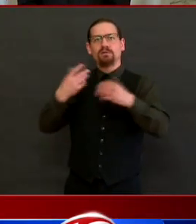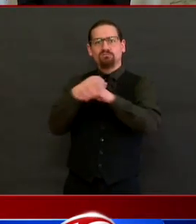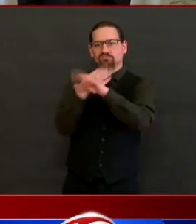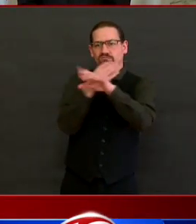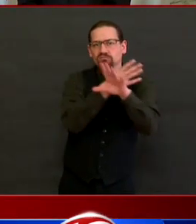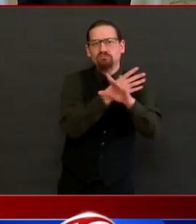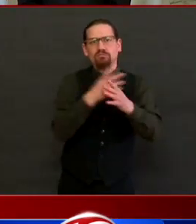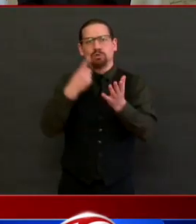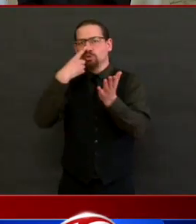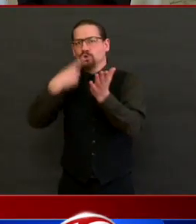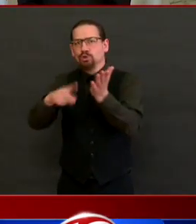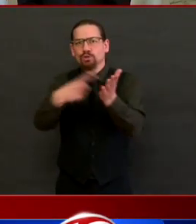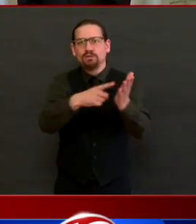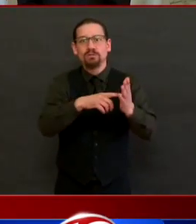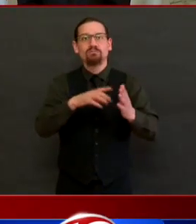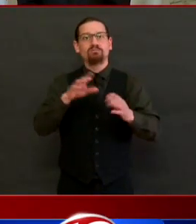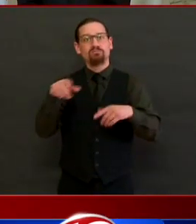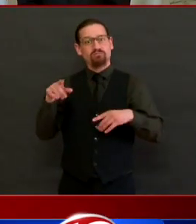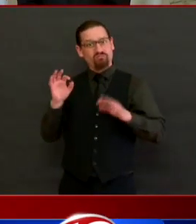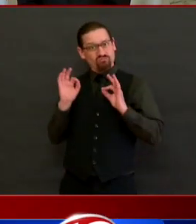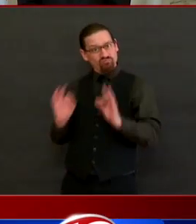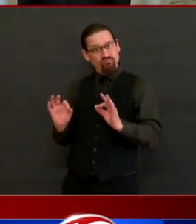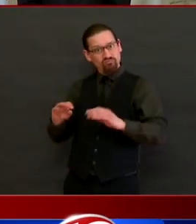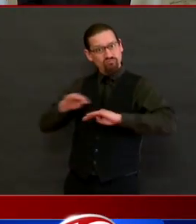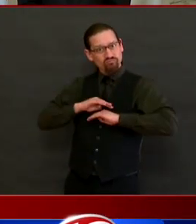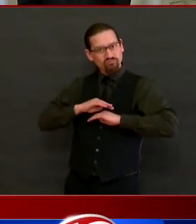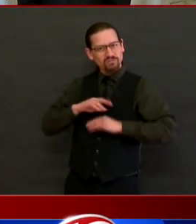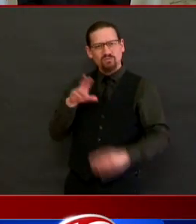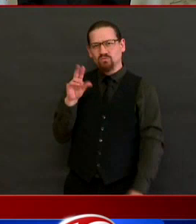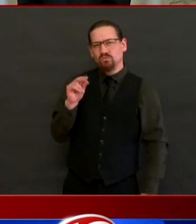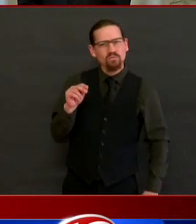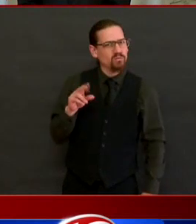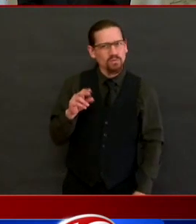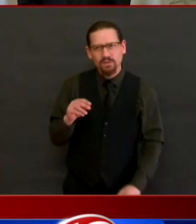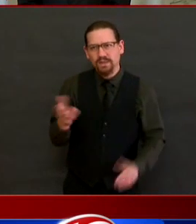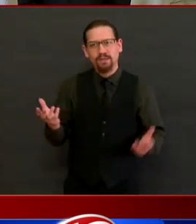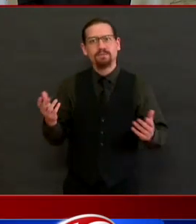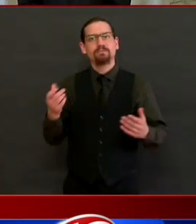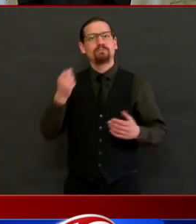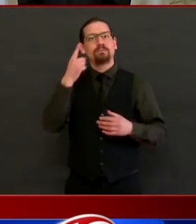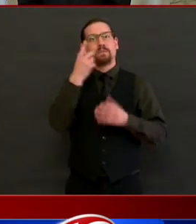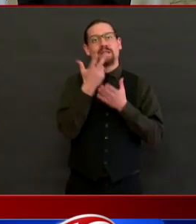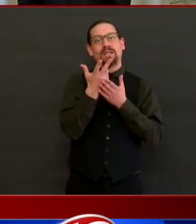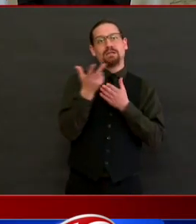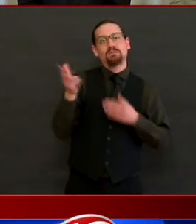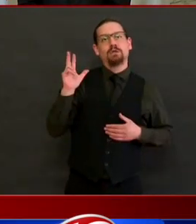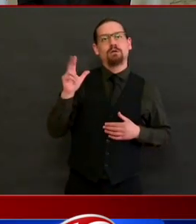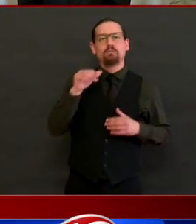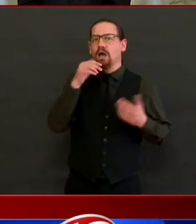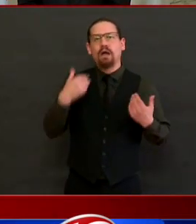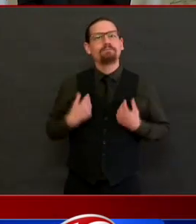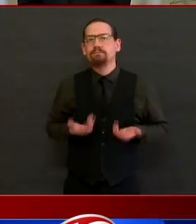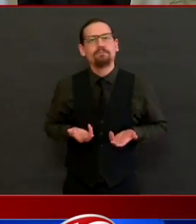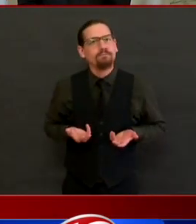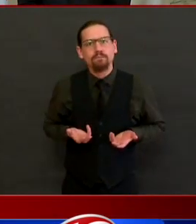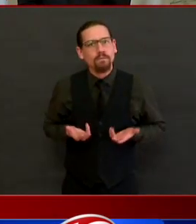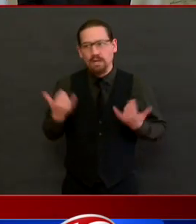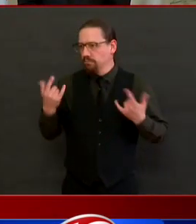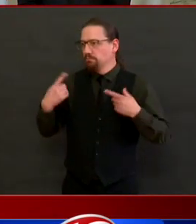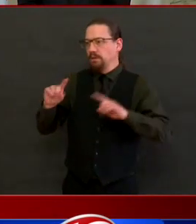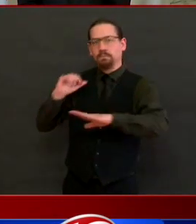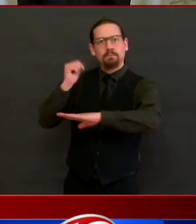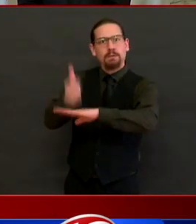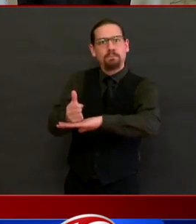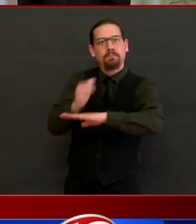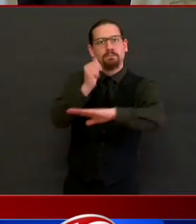ago, we had no infrastructure for quarantining and isolation. Now we've commandeered a hotel, we have 6,000 people